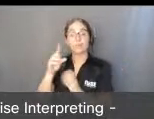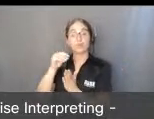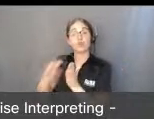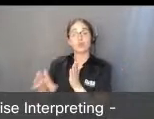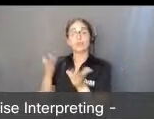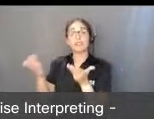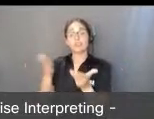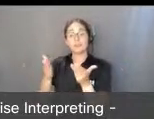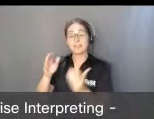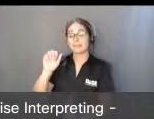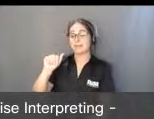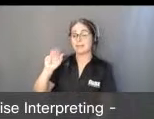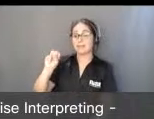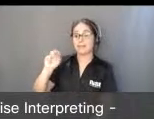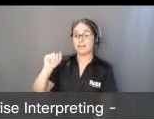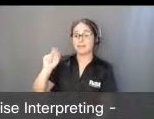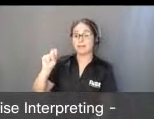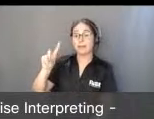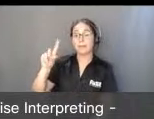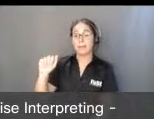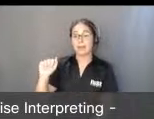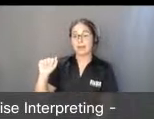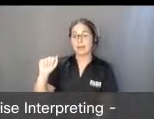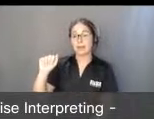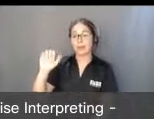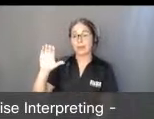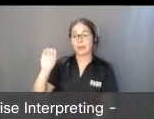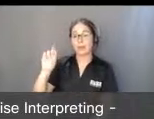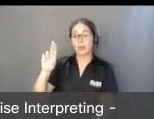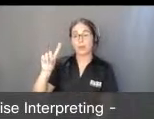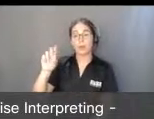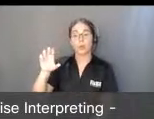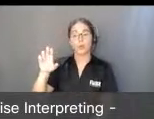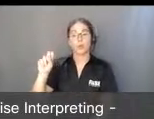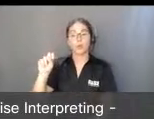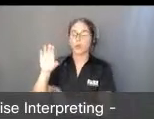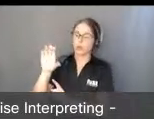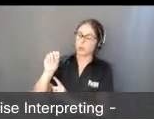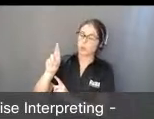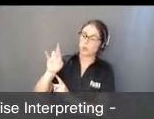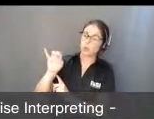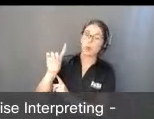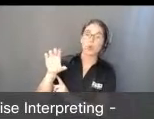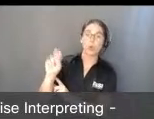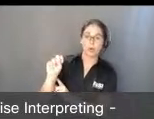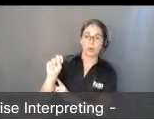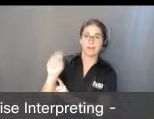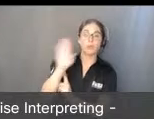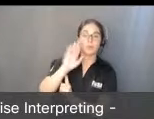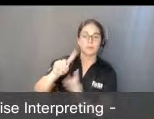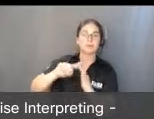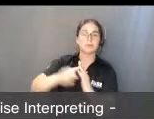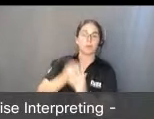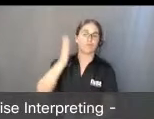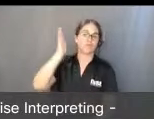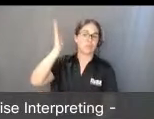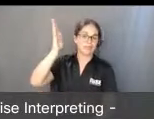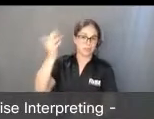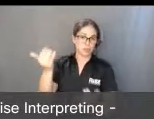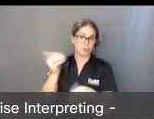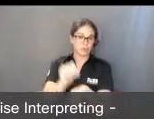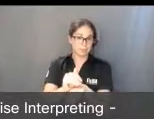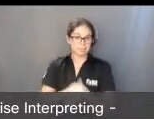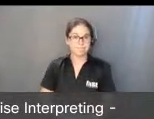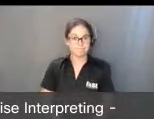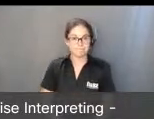Amanda Corden, to kick off our presentation tonight. Thank you, Board President. Thank you, Dr.